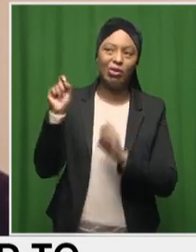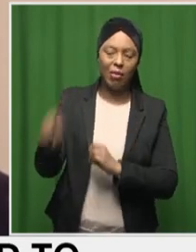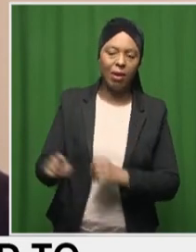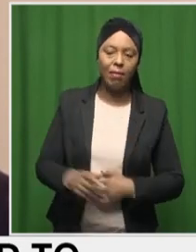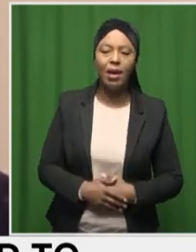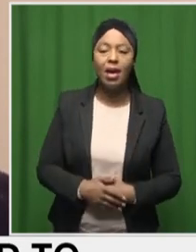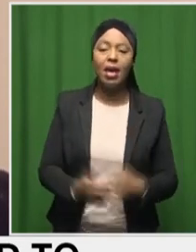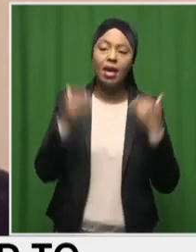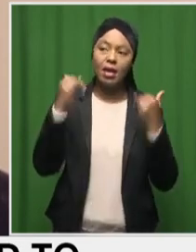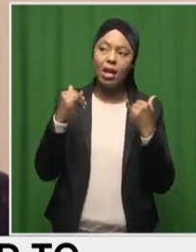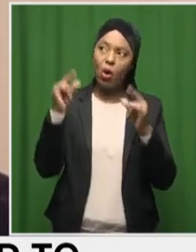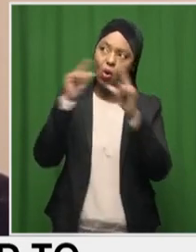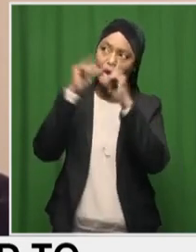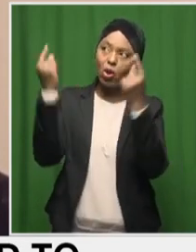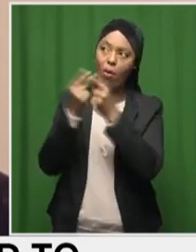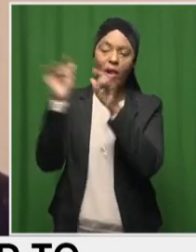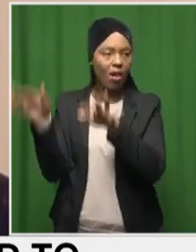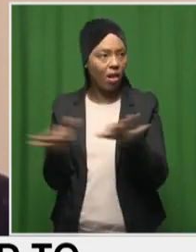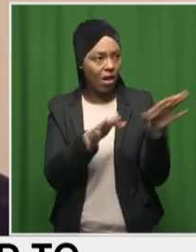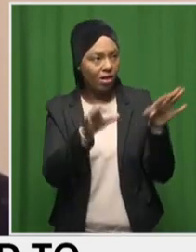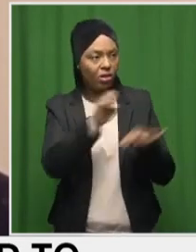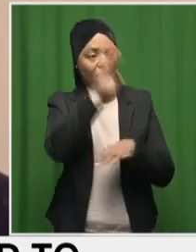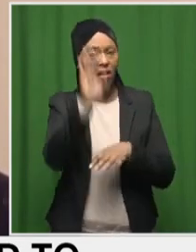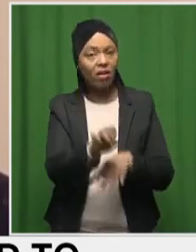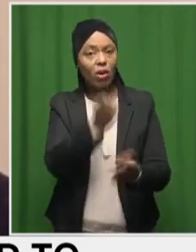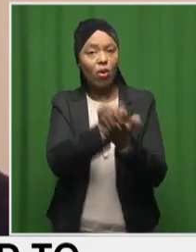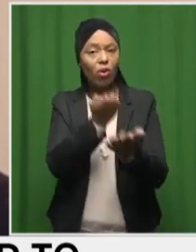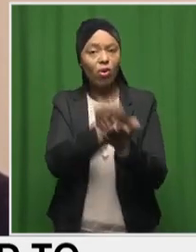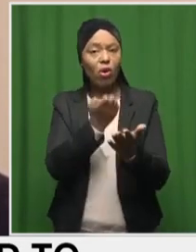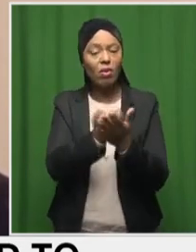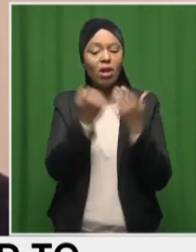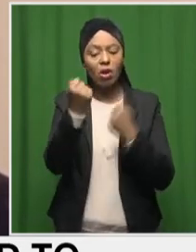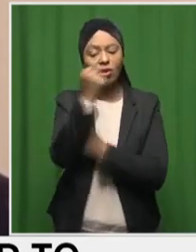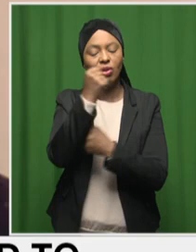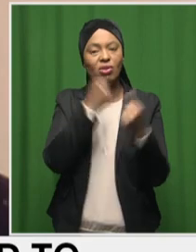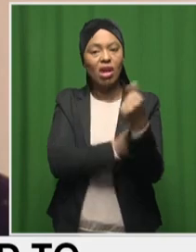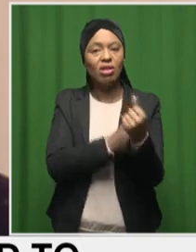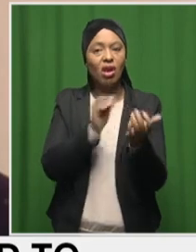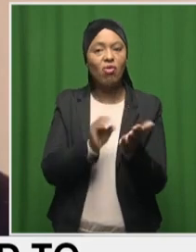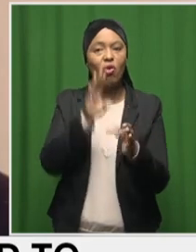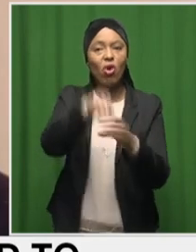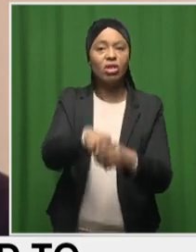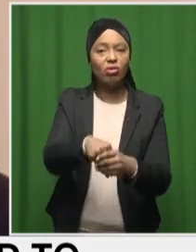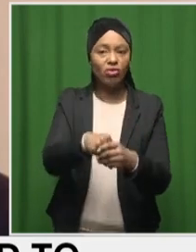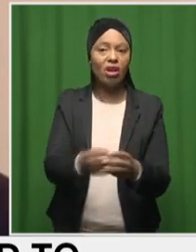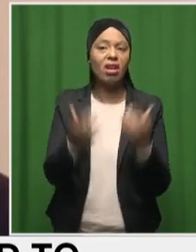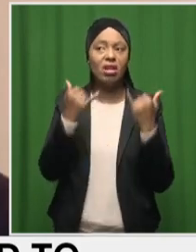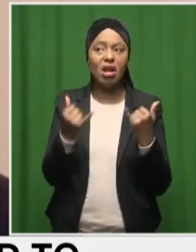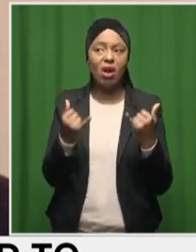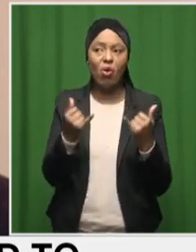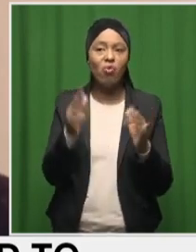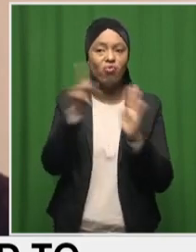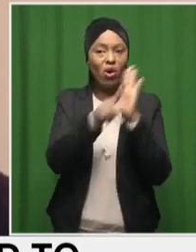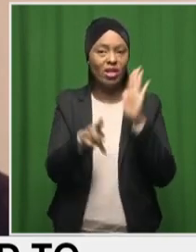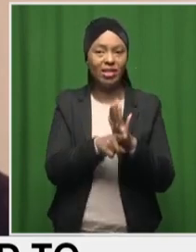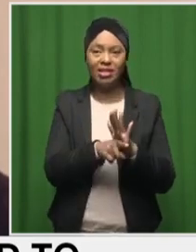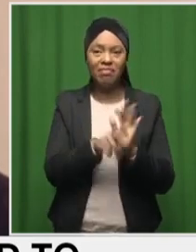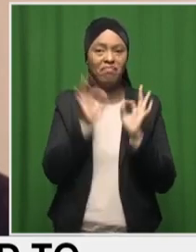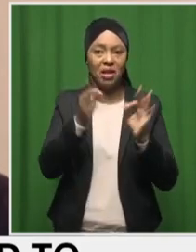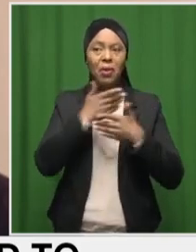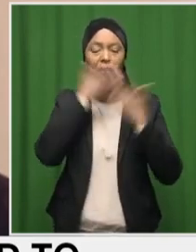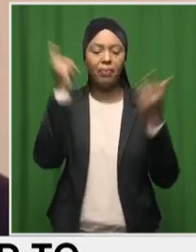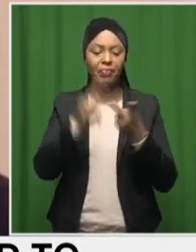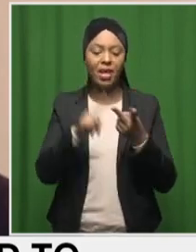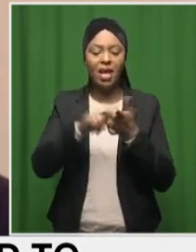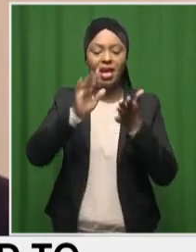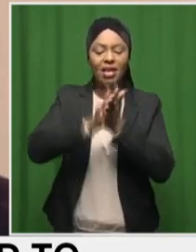look at the situation and say, okay, the South African economy from a structural point of view, its policies are not right, its